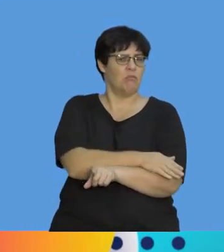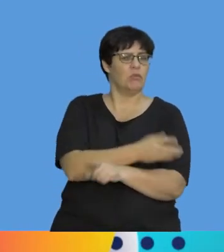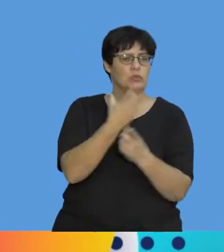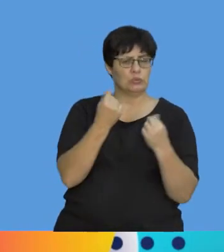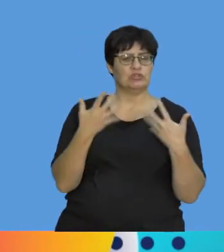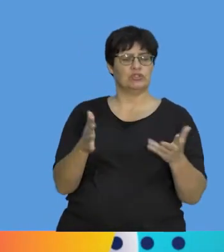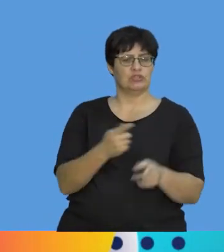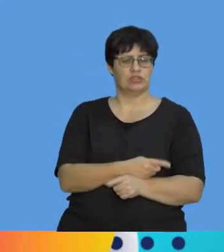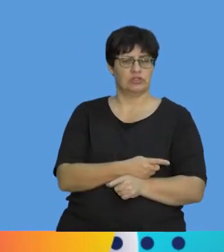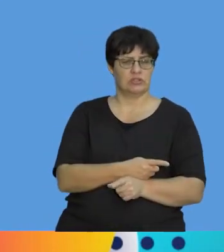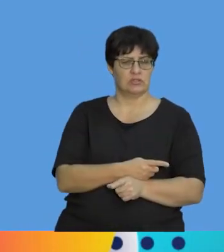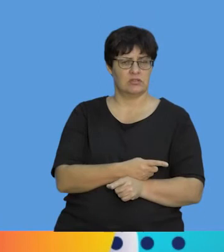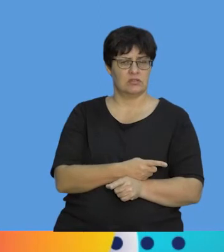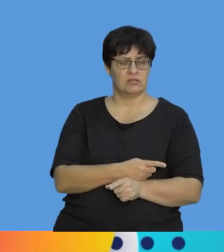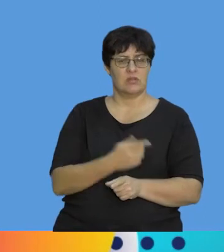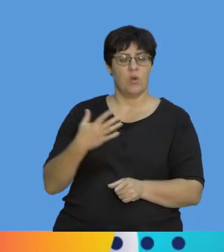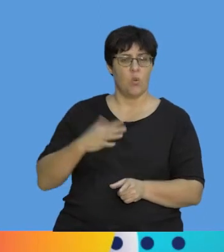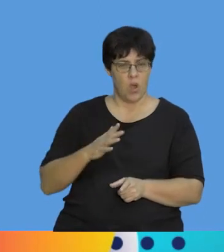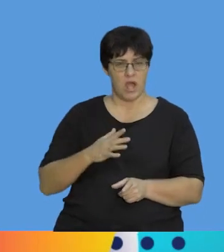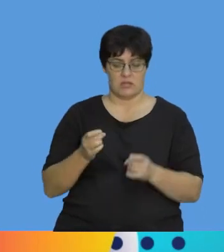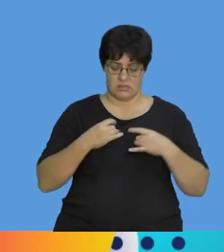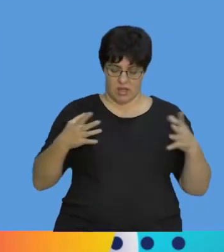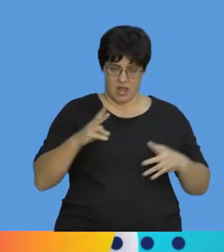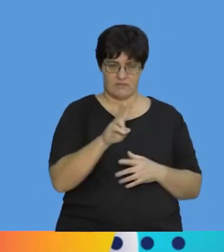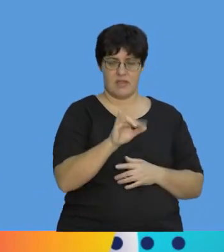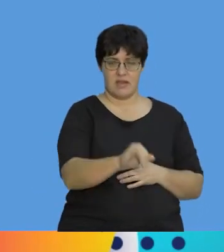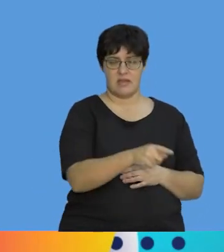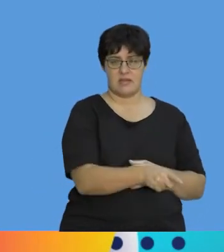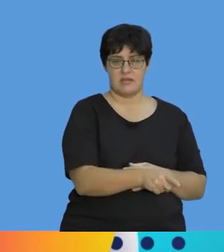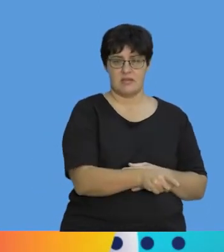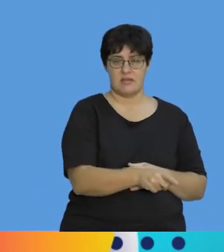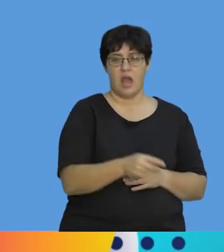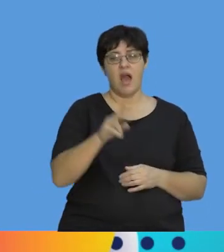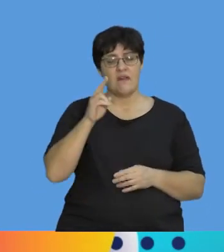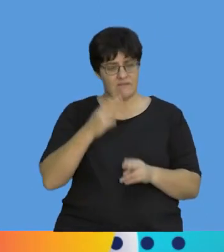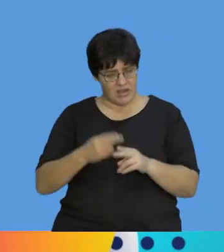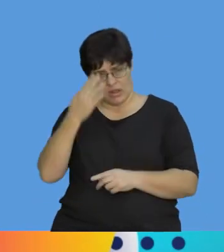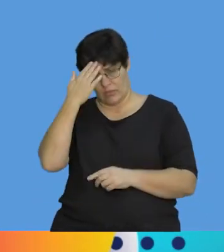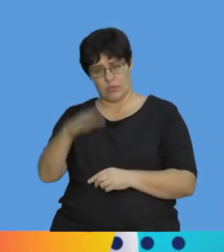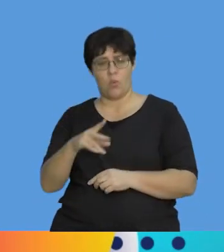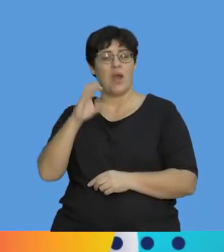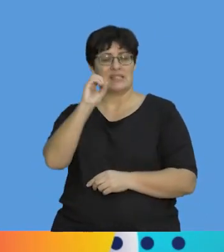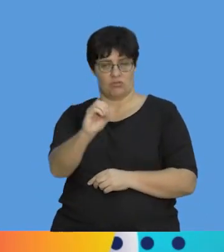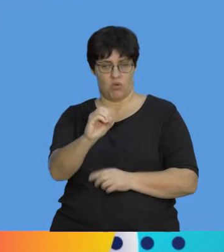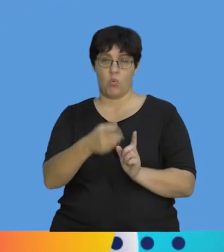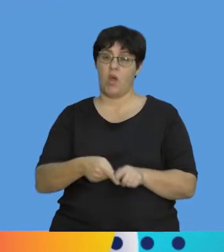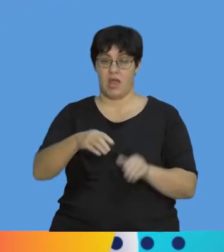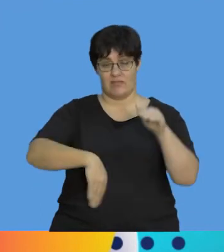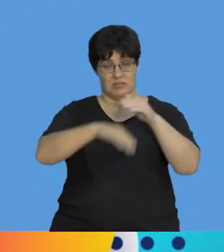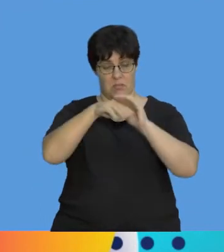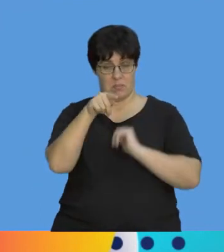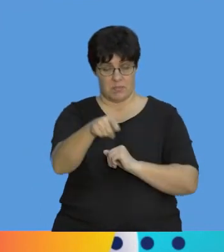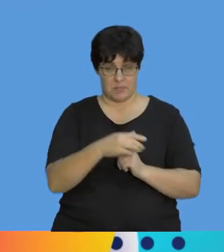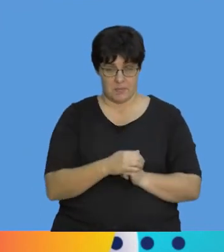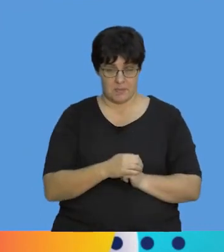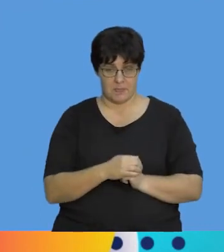just done. I want initial velocity. I know the final velocity, which is going to be 0 because it's at the top of its